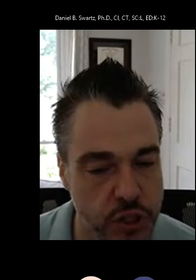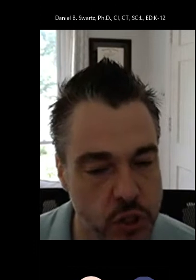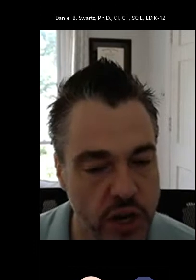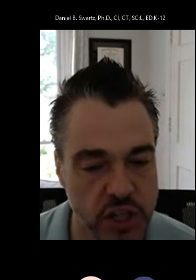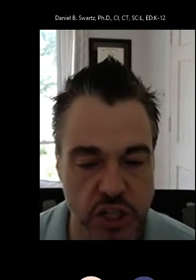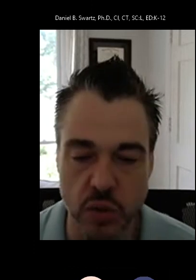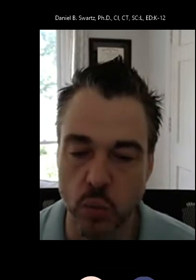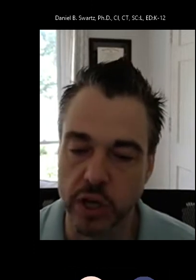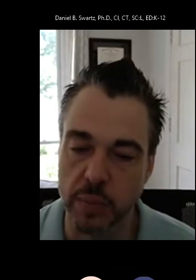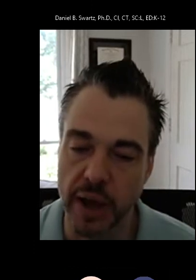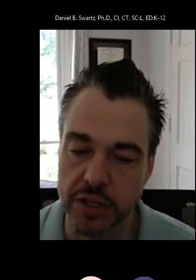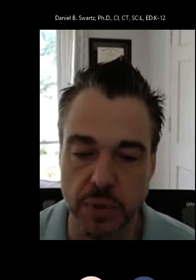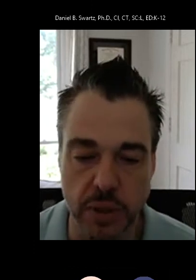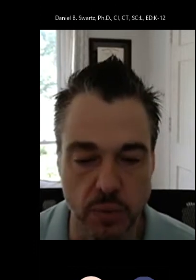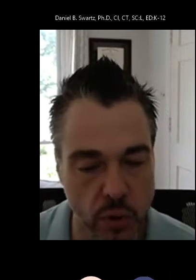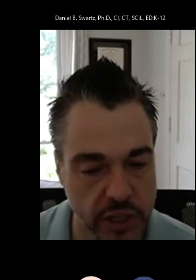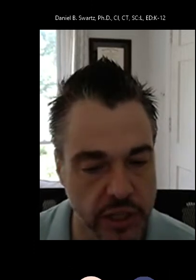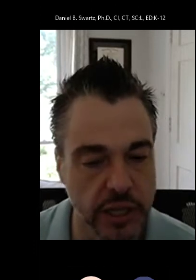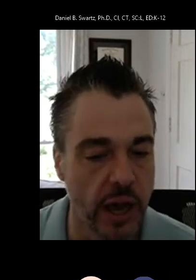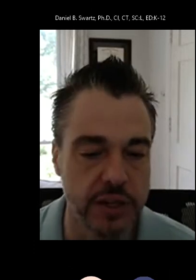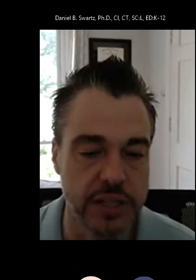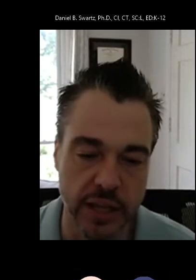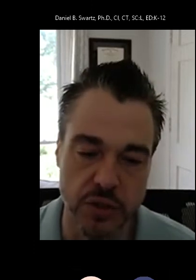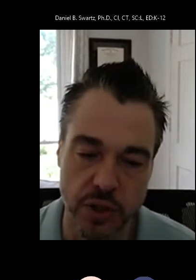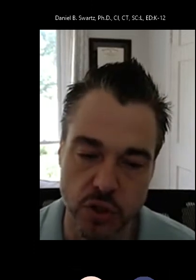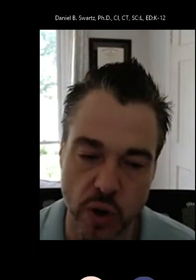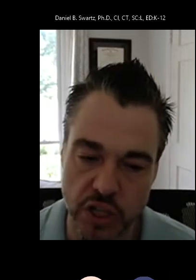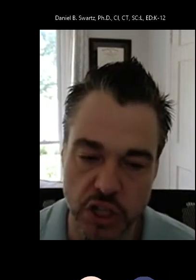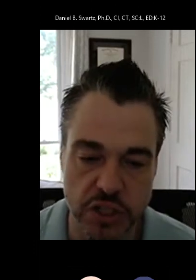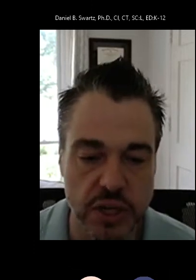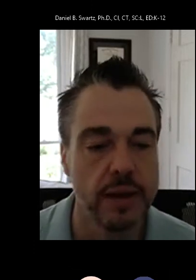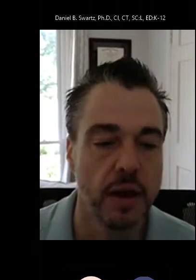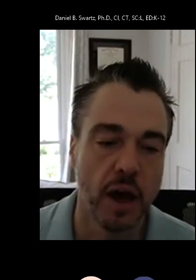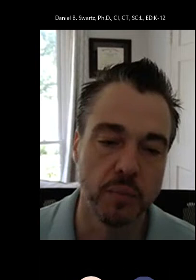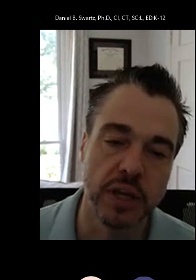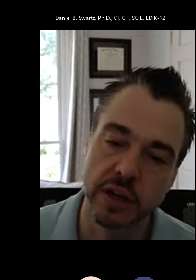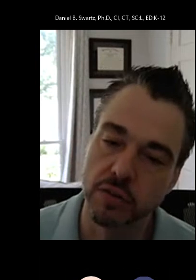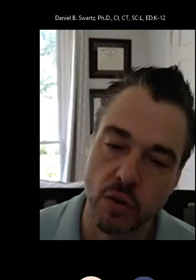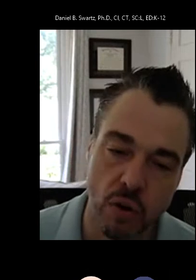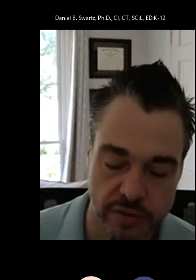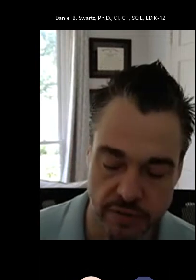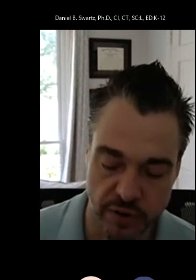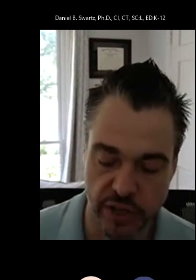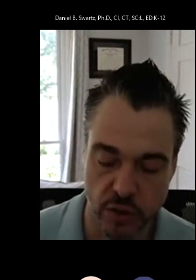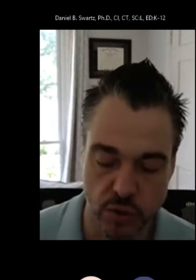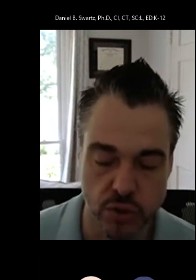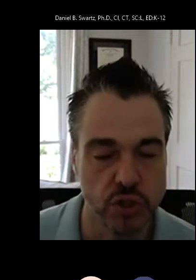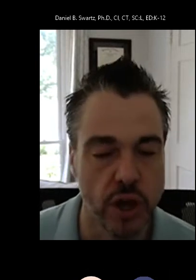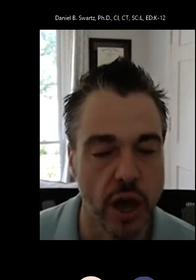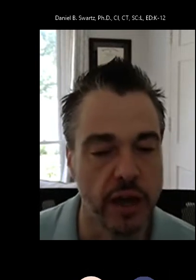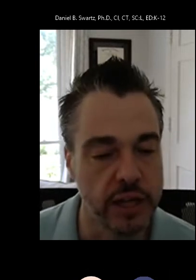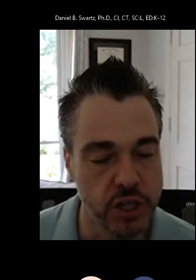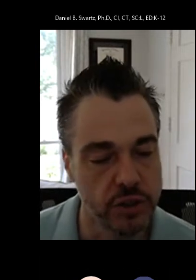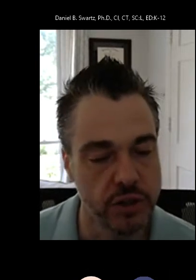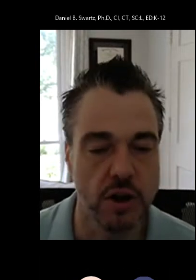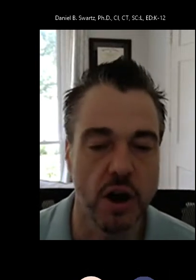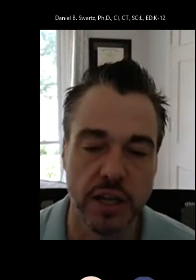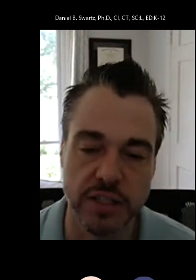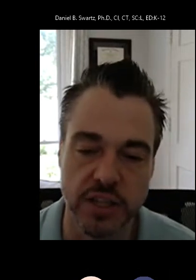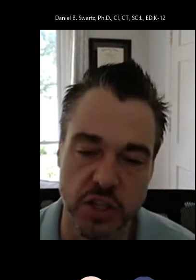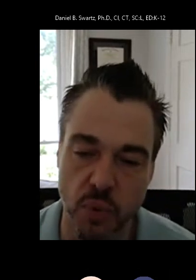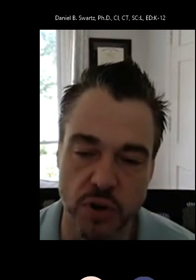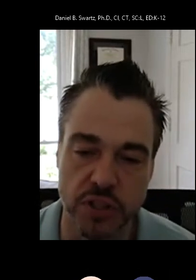folks can send us questions and we'll get back to people quickly to answer those questions. And then, of course, feel free to use each